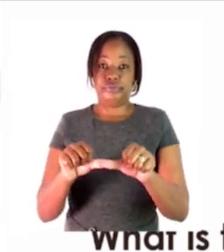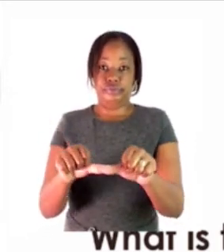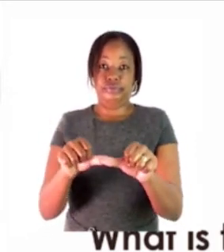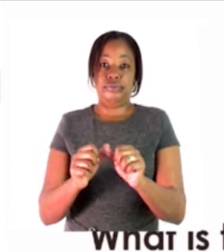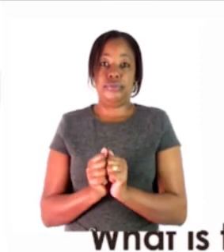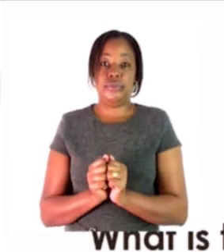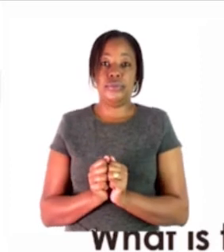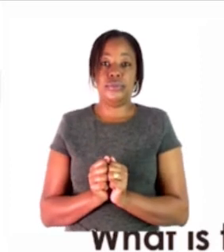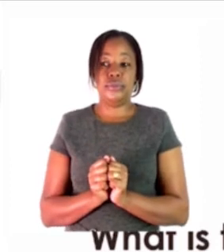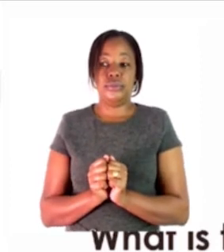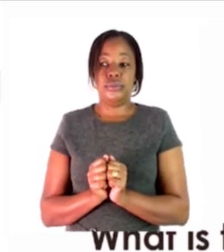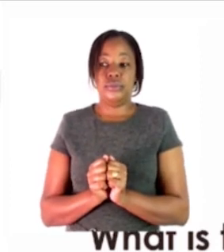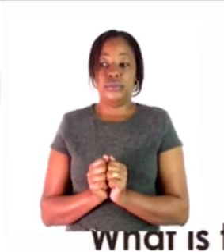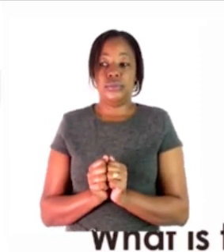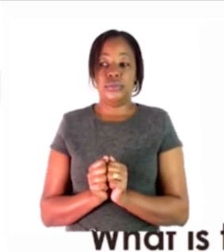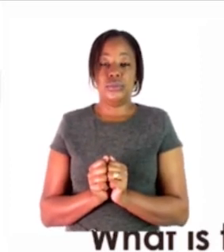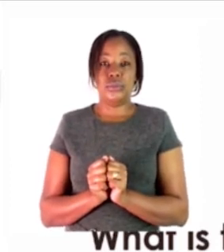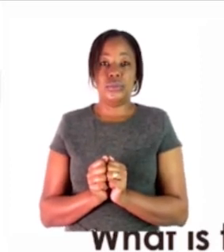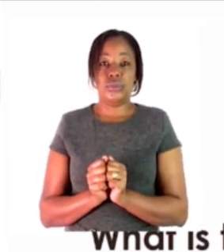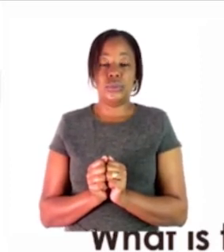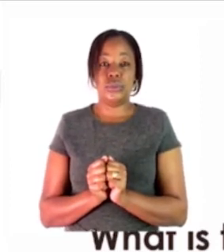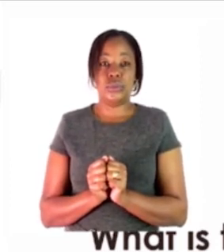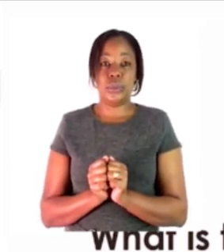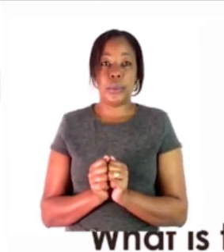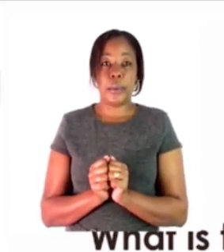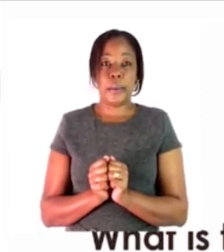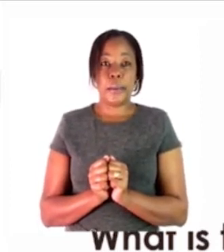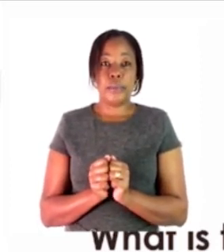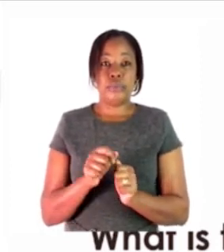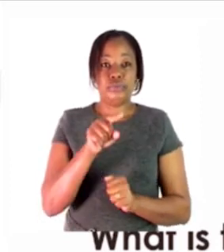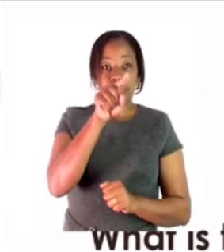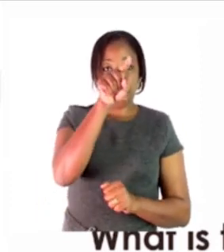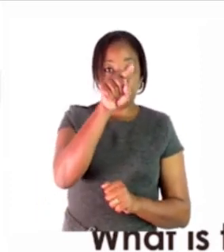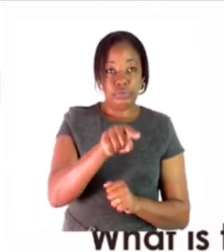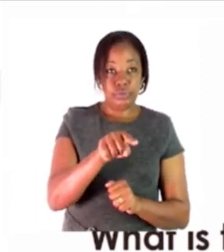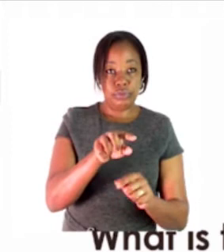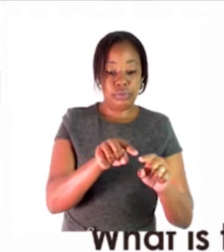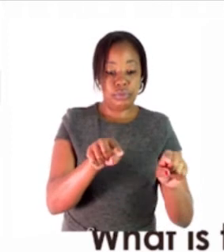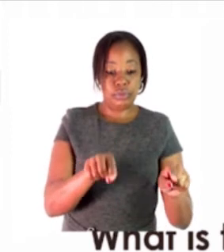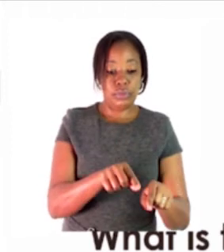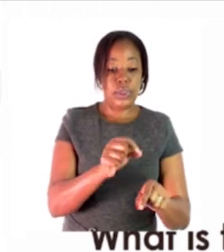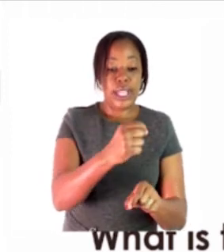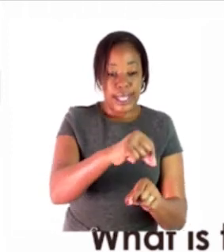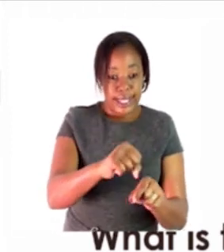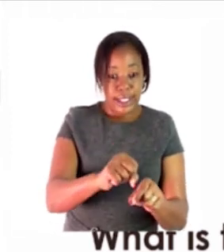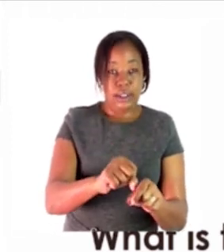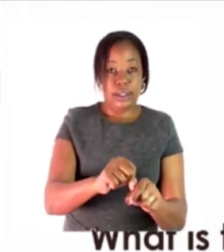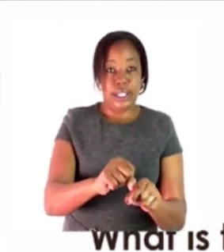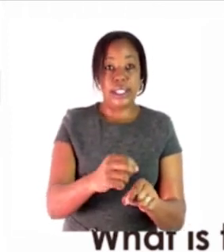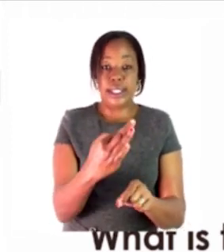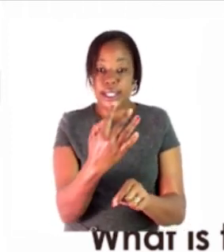When you reach on the arrow, that number, quickly write it in so that you don't forget the number that you have